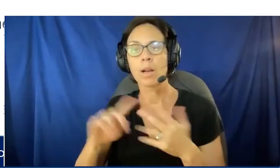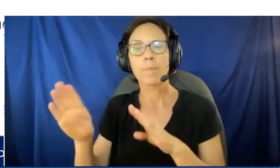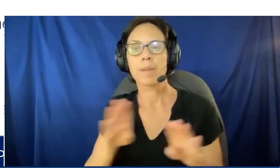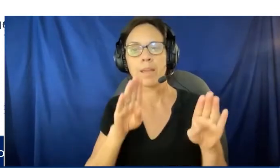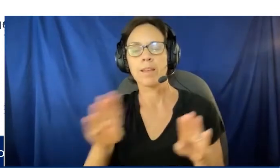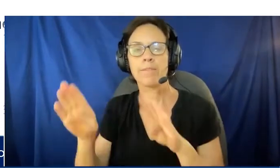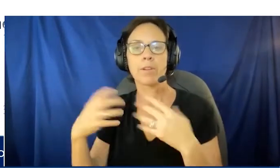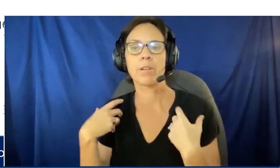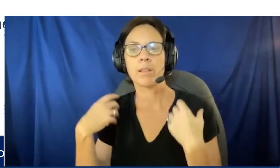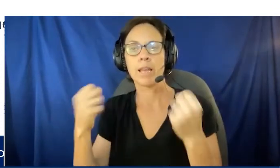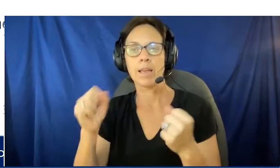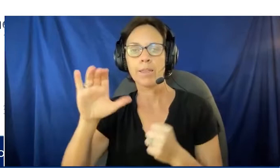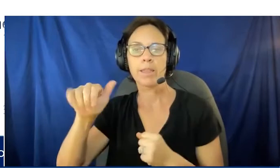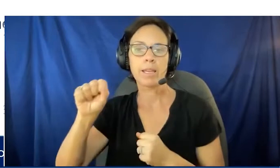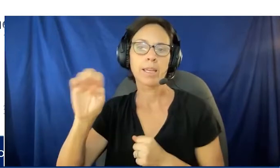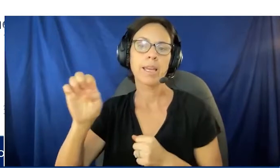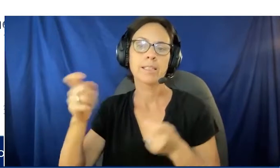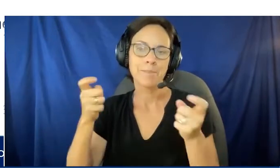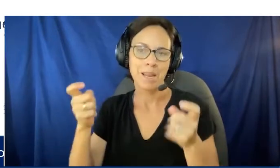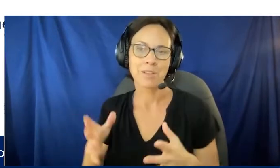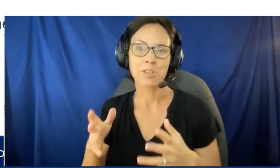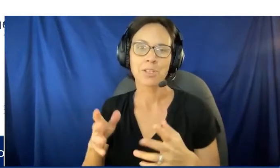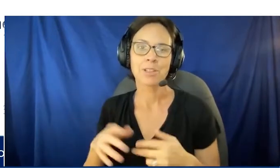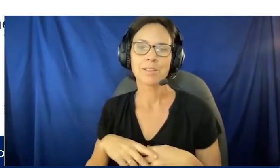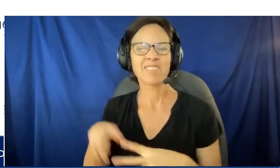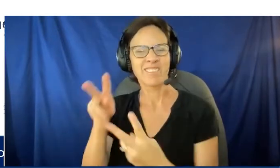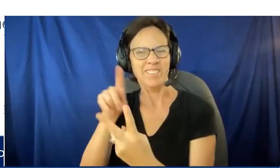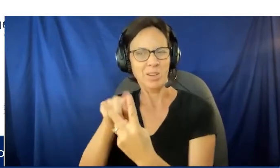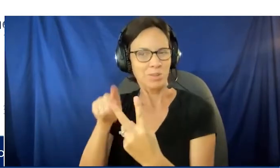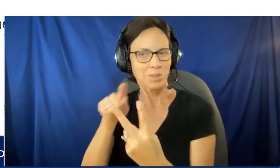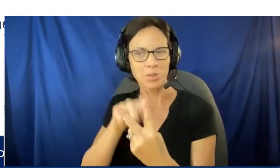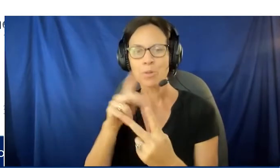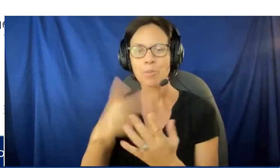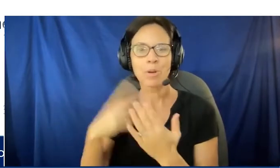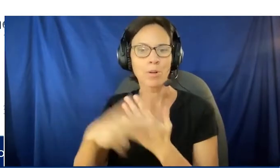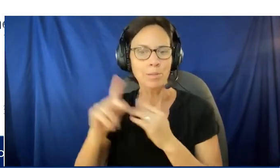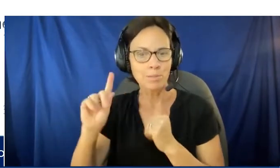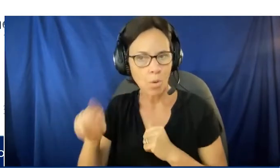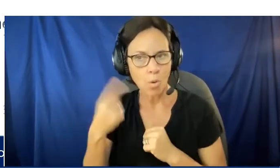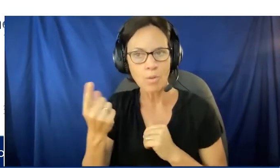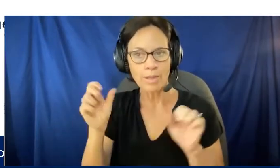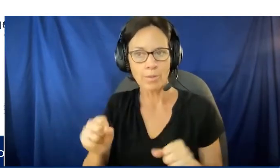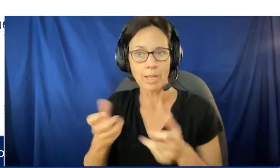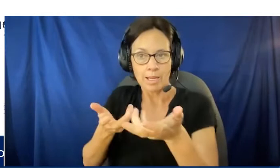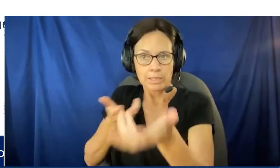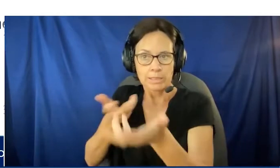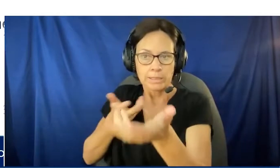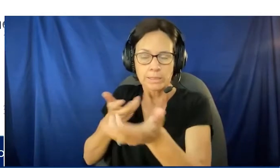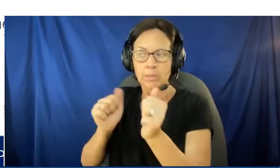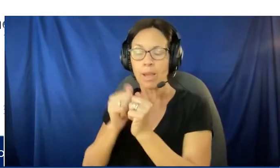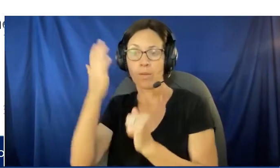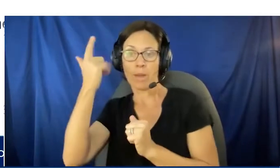behavioral health case manager. Those are the only 2 programs that we can work with because they're